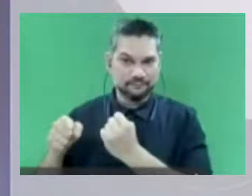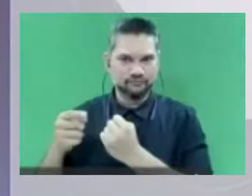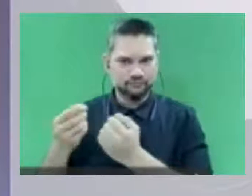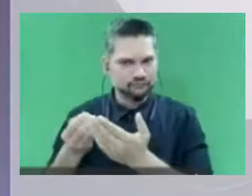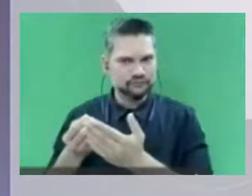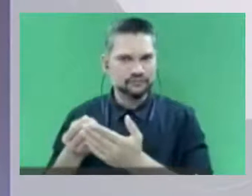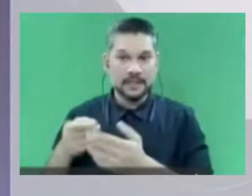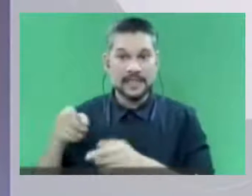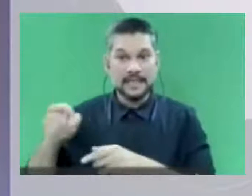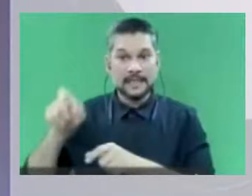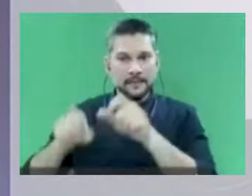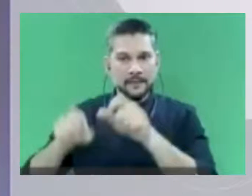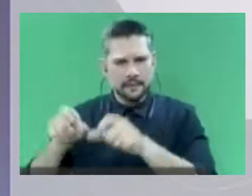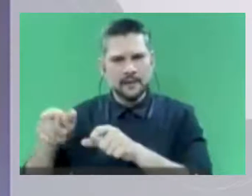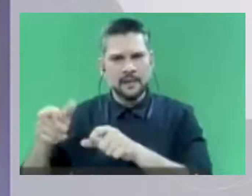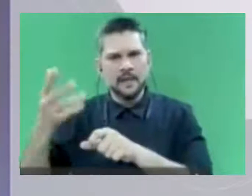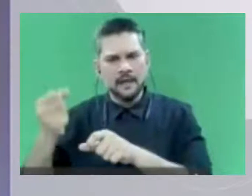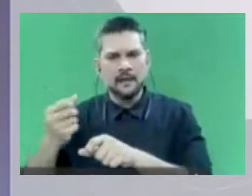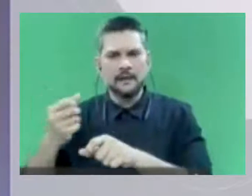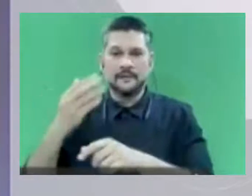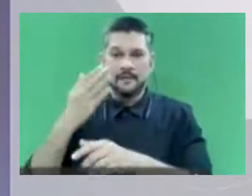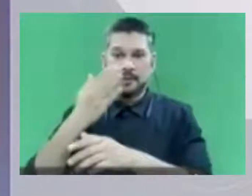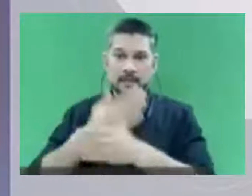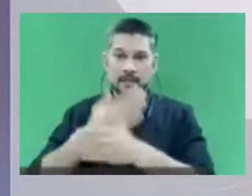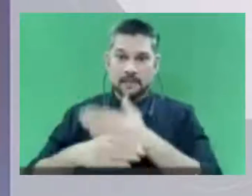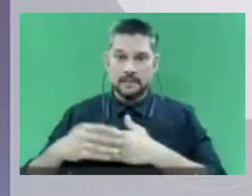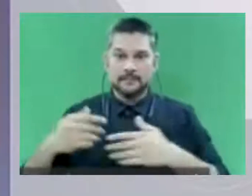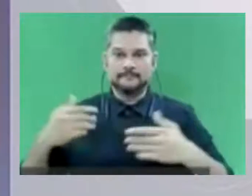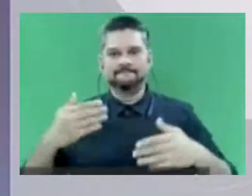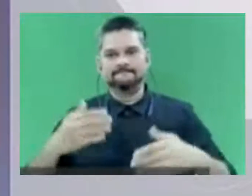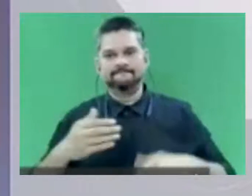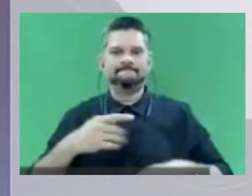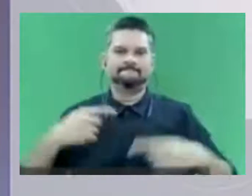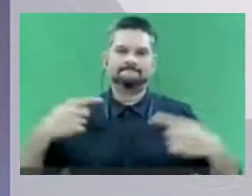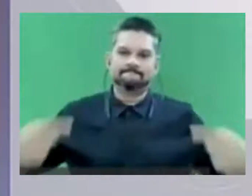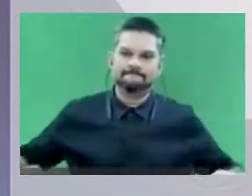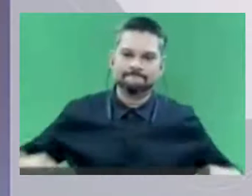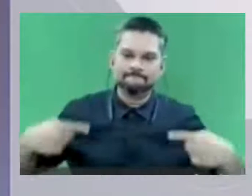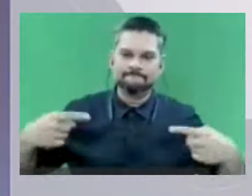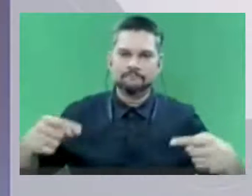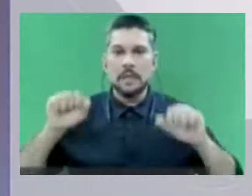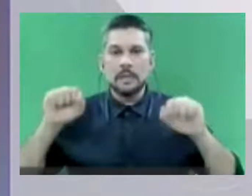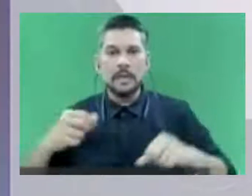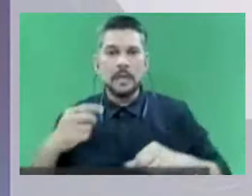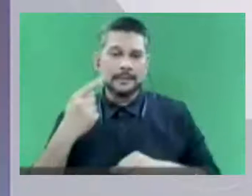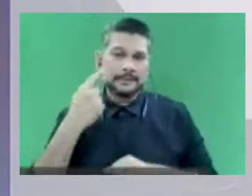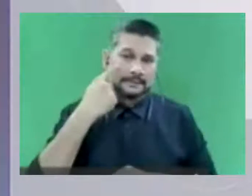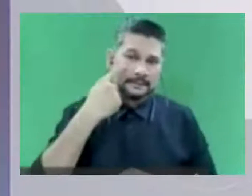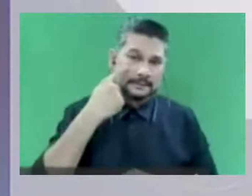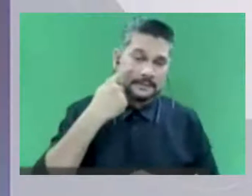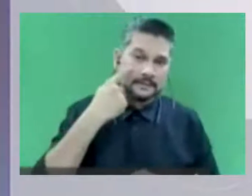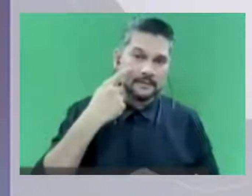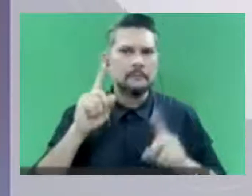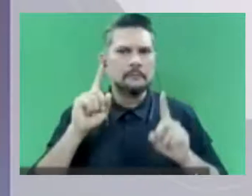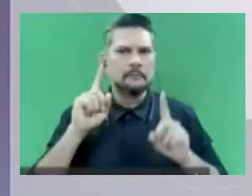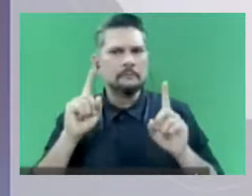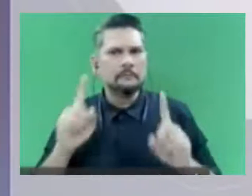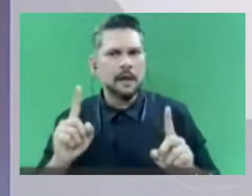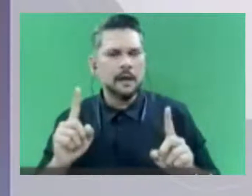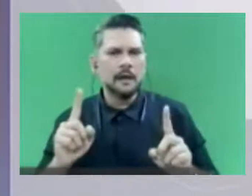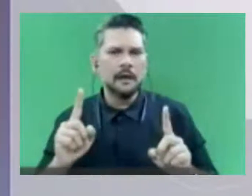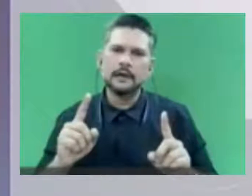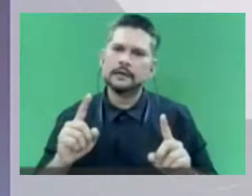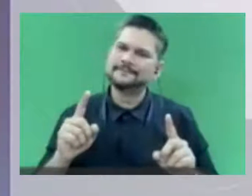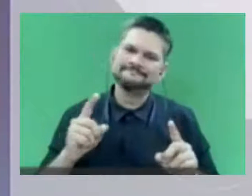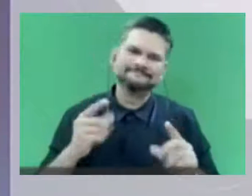physical disability. That means they can see, but still they face difficulties to access the Internet Society course because it was a